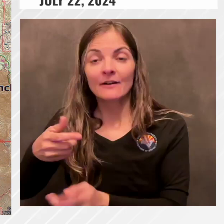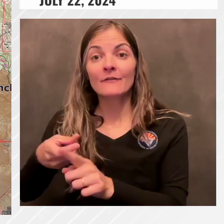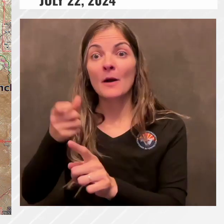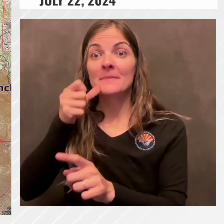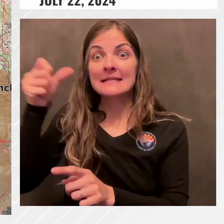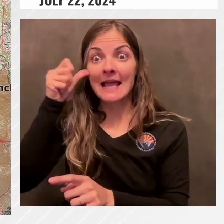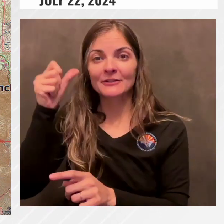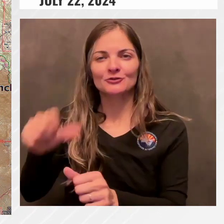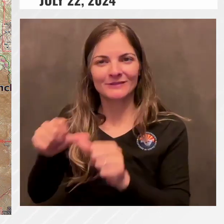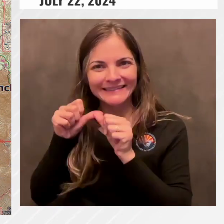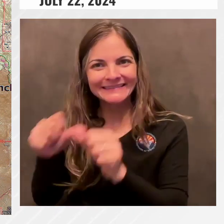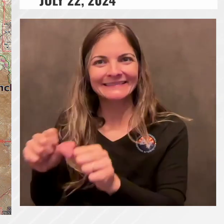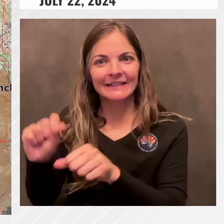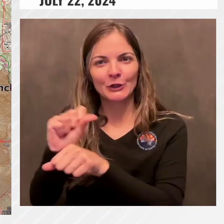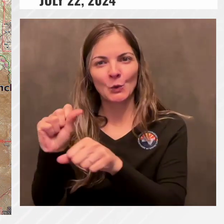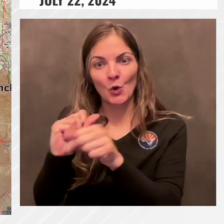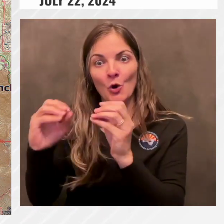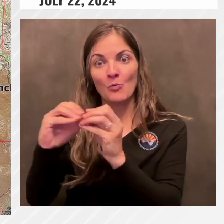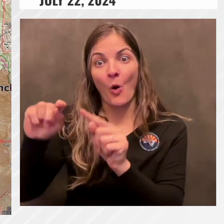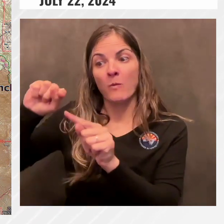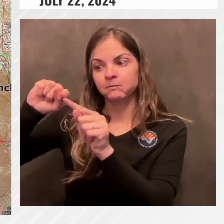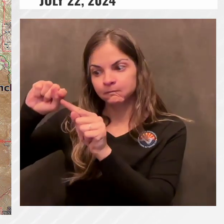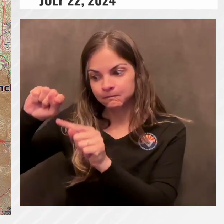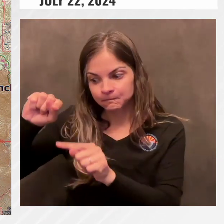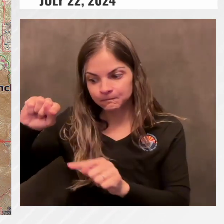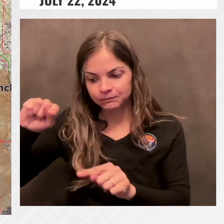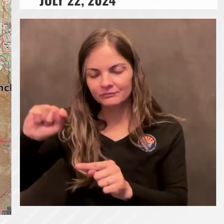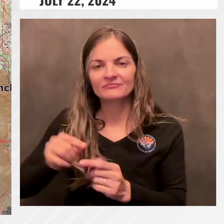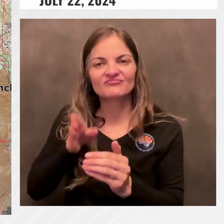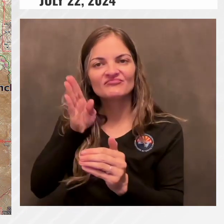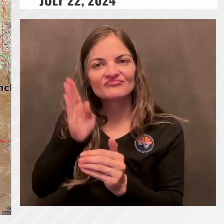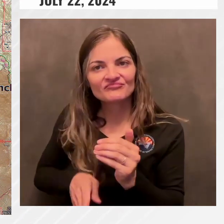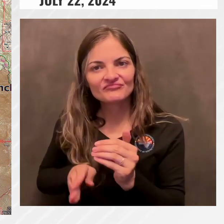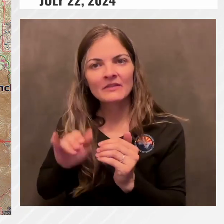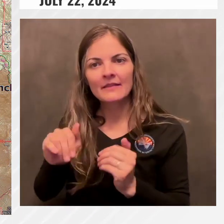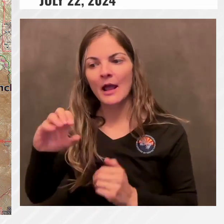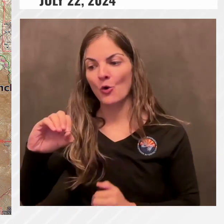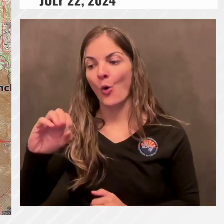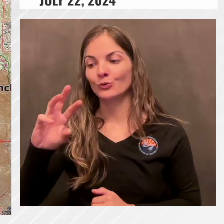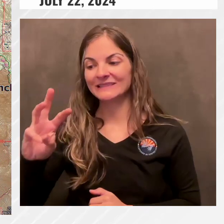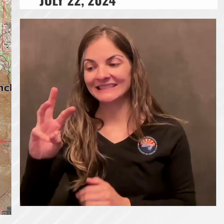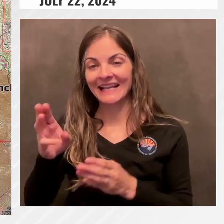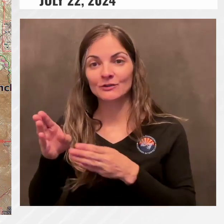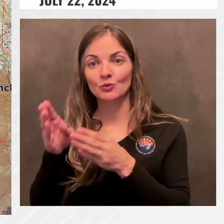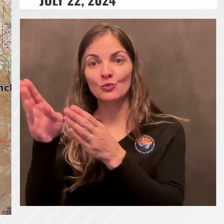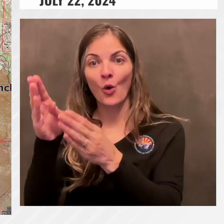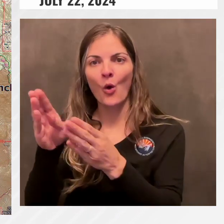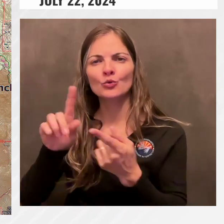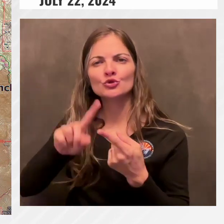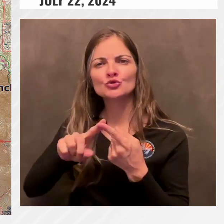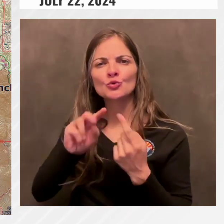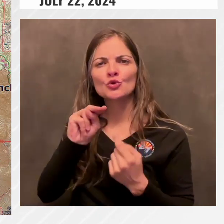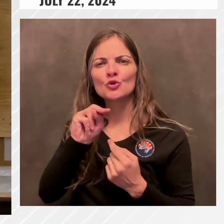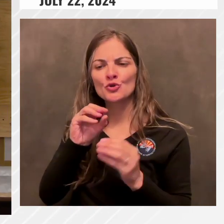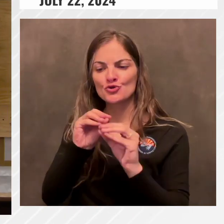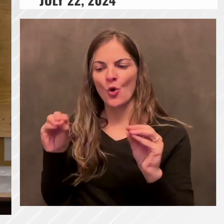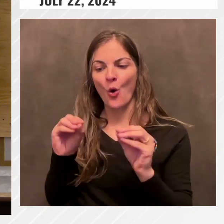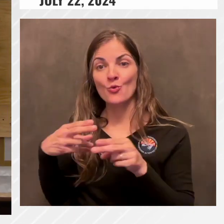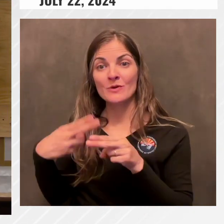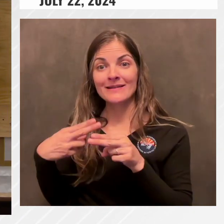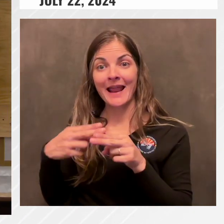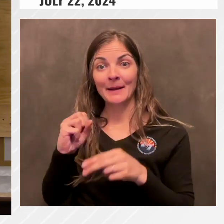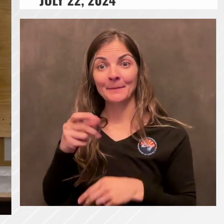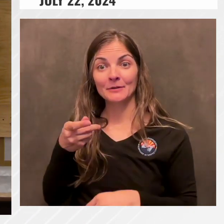finished that firing operation down the 06 road to what we call the no name spur yesterday, down into Mosquito Creek. That